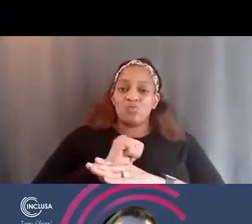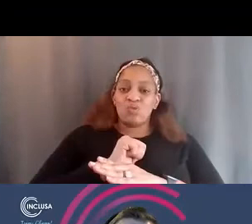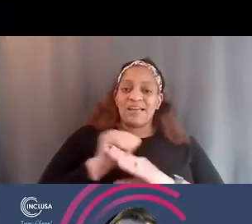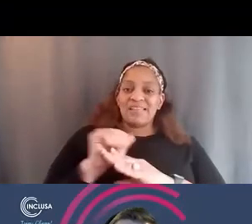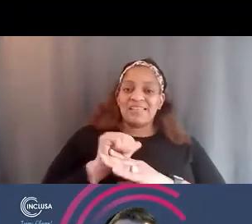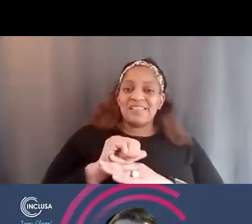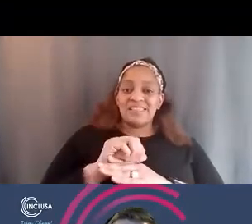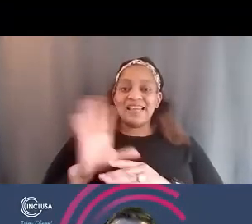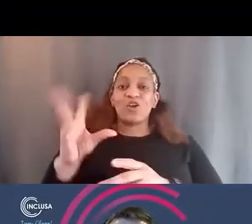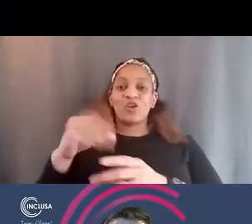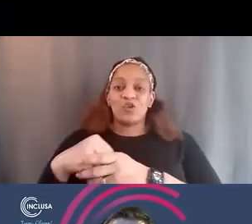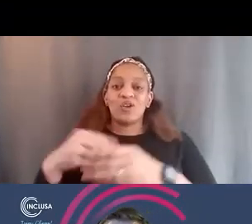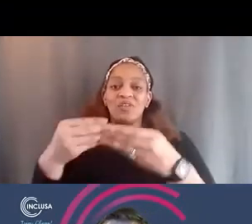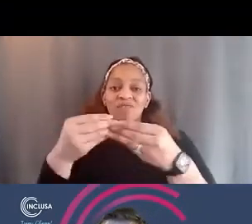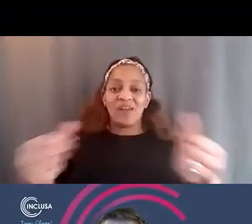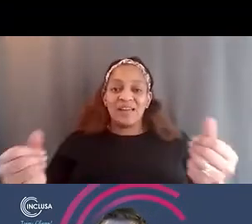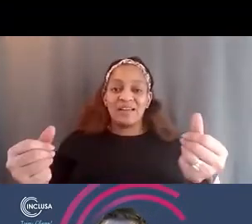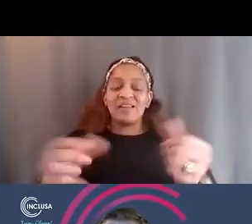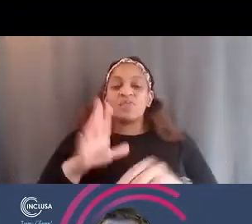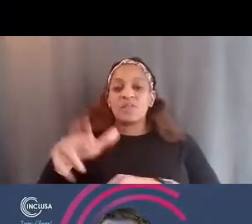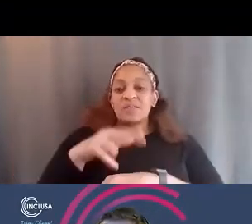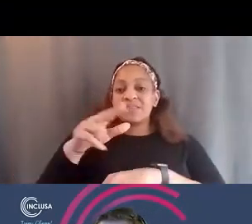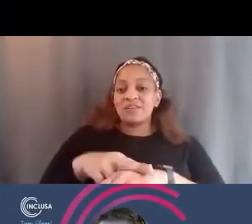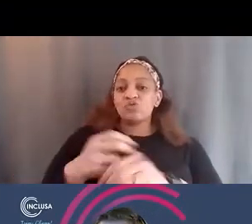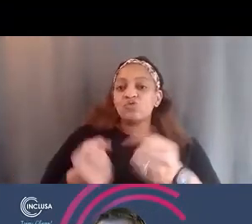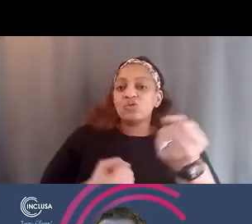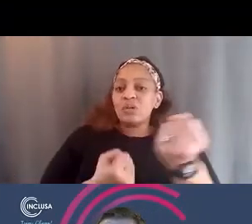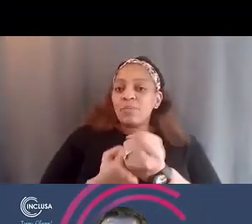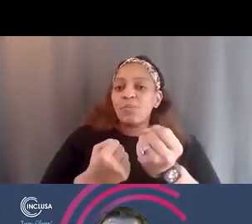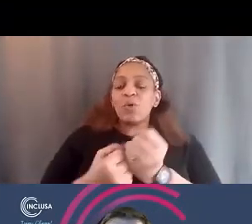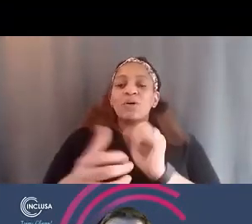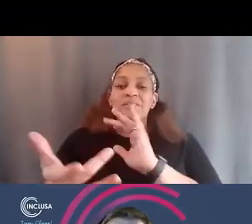systematic instruction, natural supports, technology,